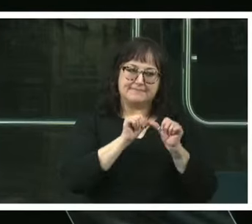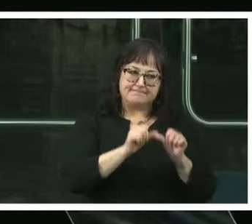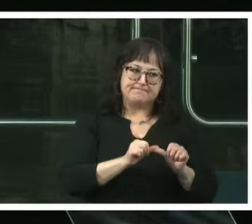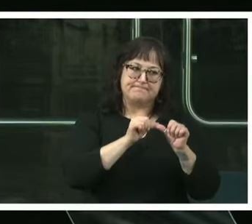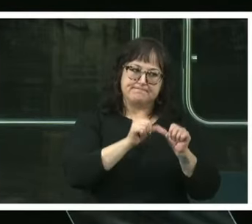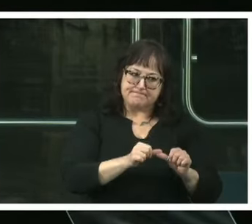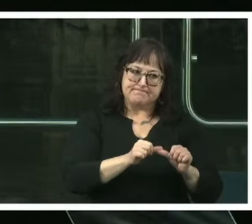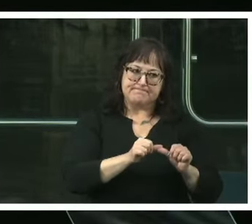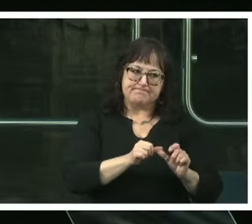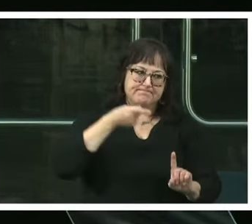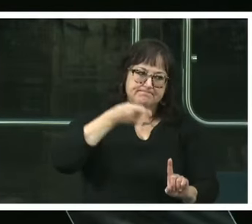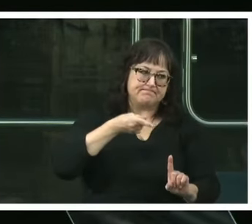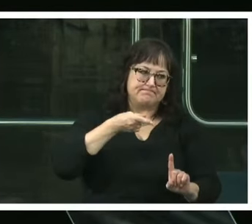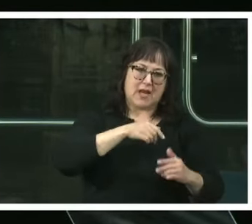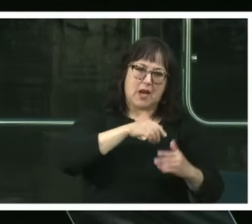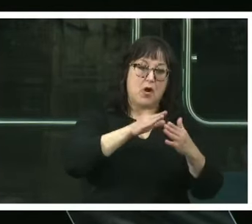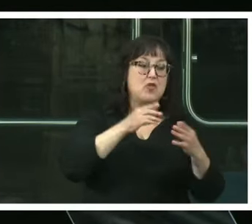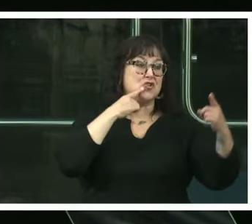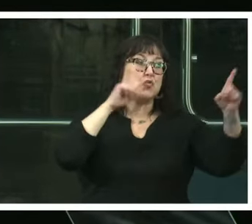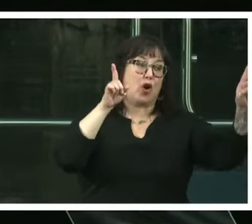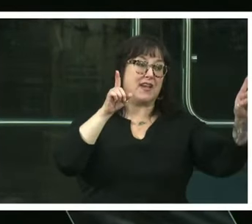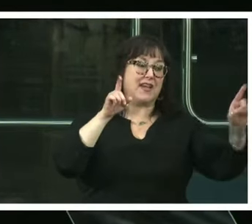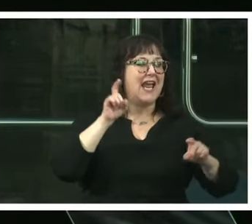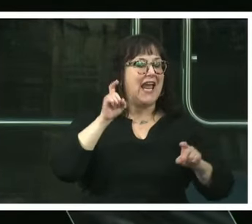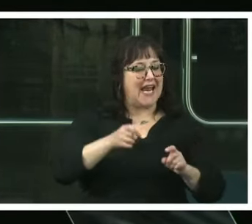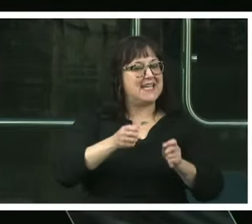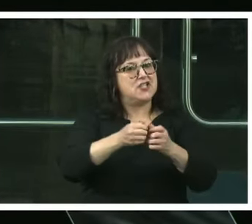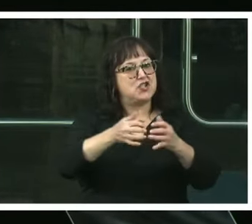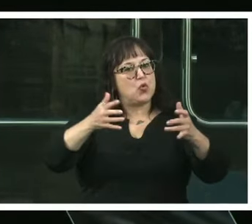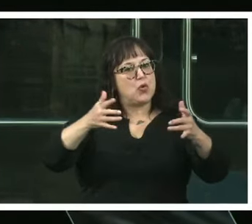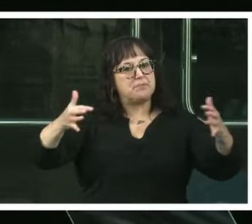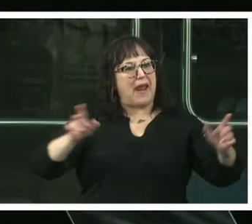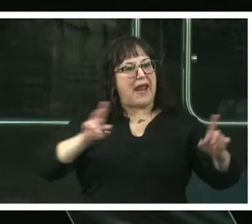we need to expand it to other neighborhoods.